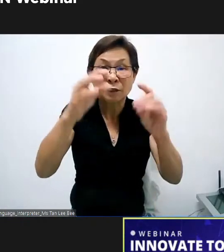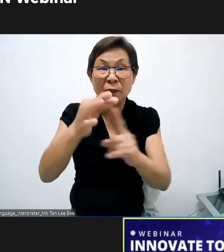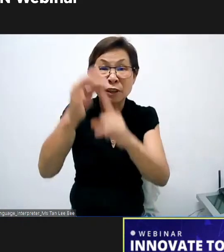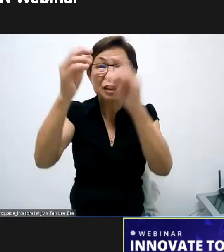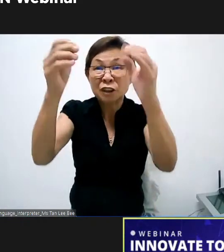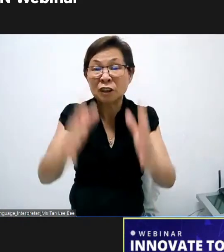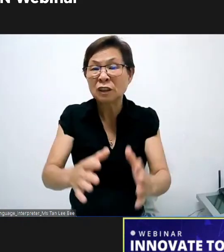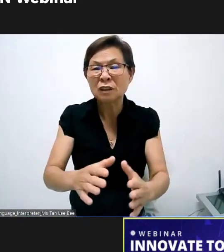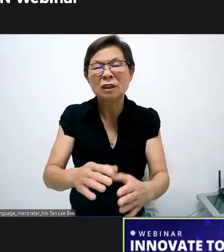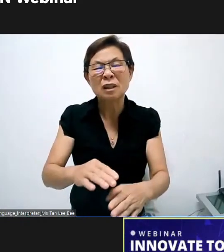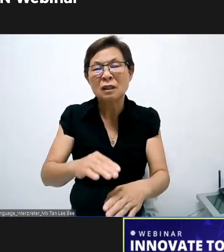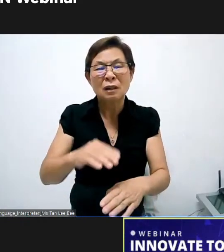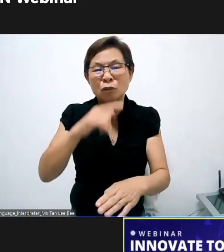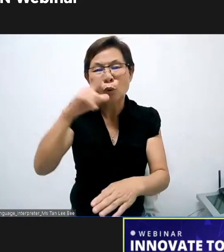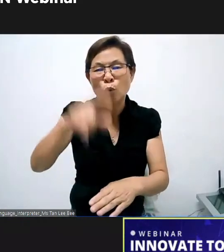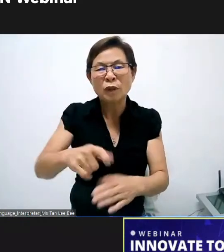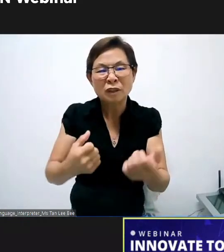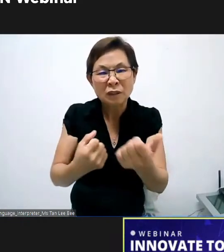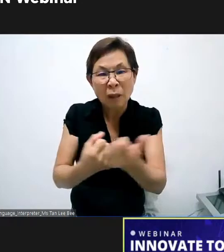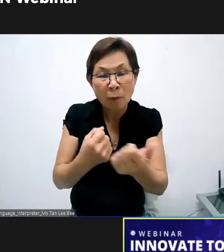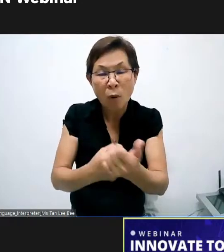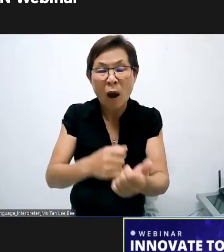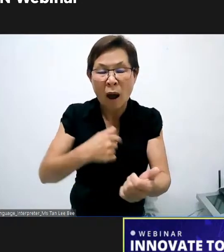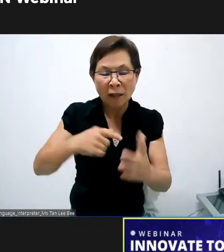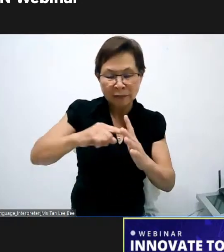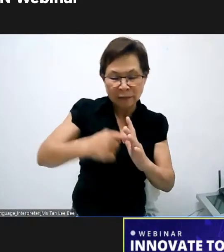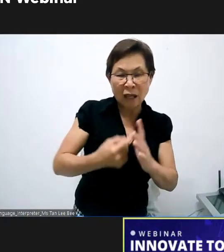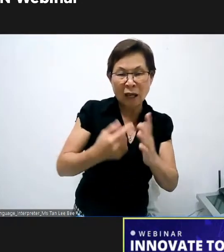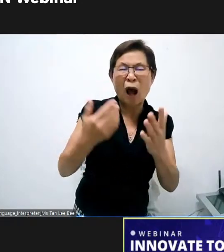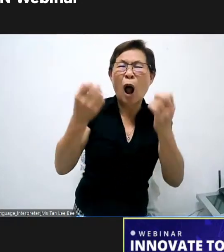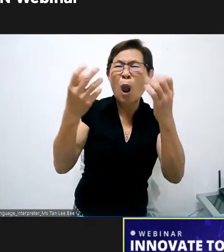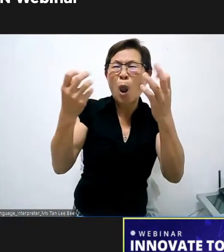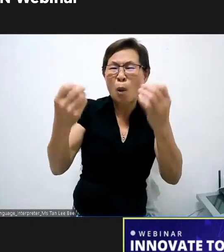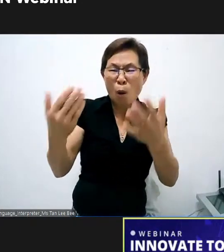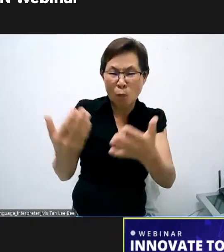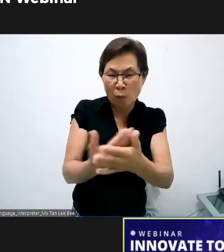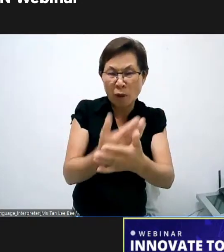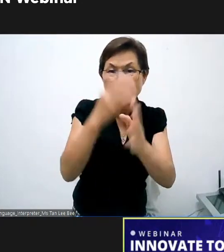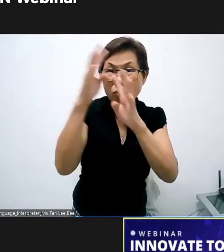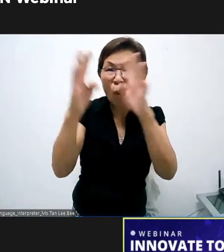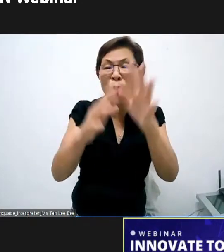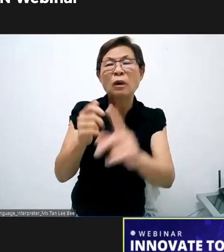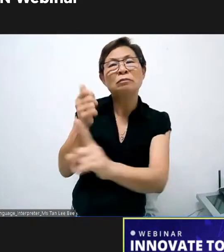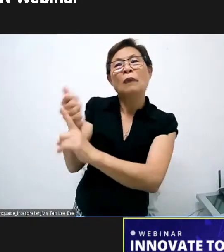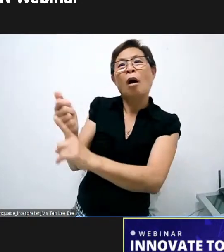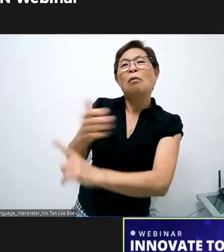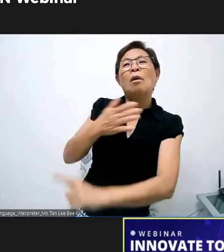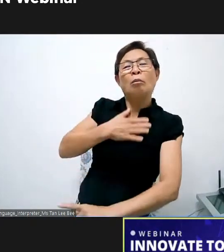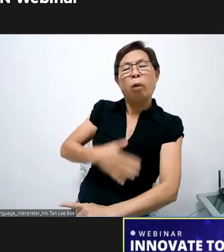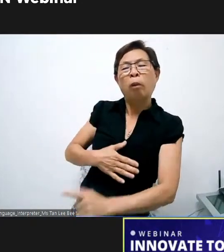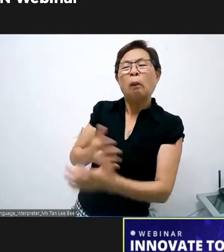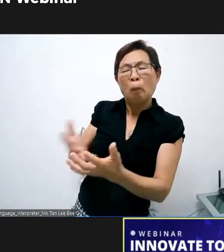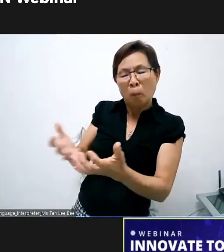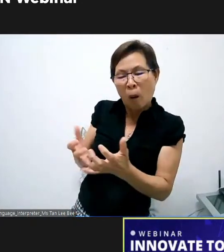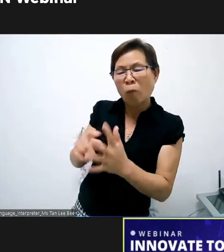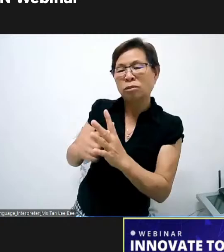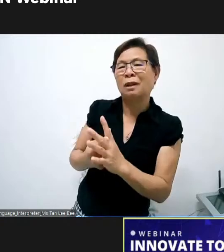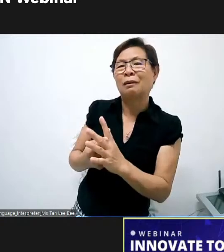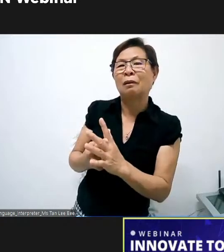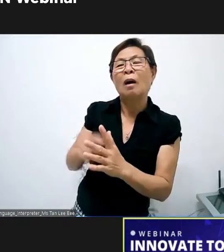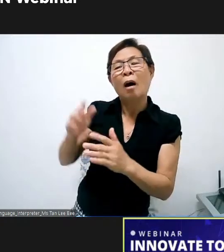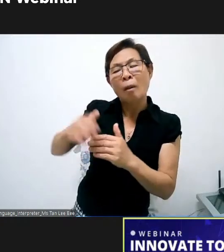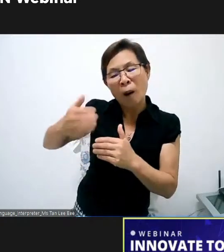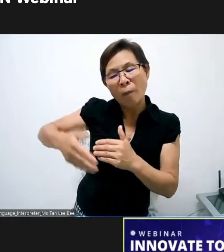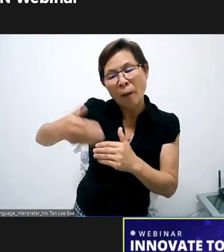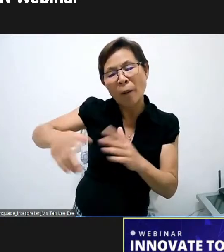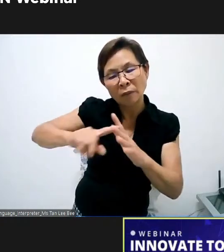experience, of course, me myself also, we started a lot of innovators started with their own willingness to start something. But after certain